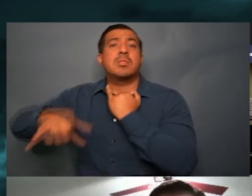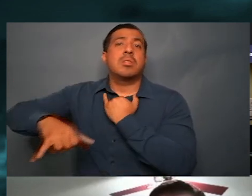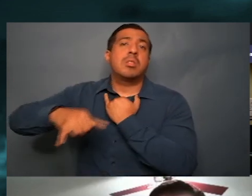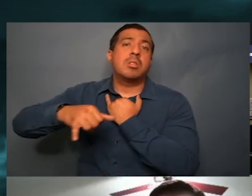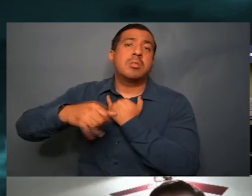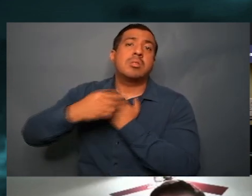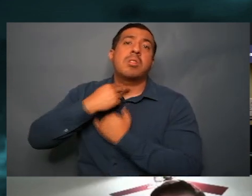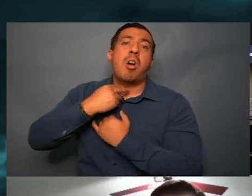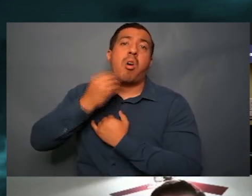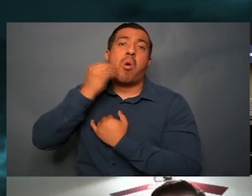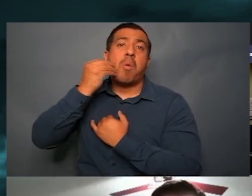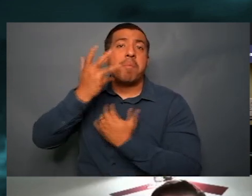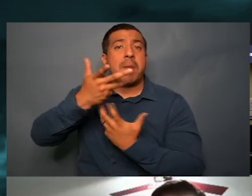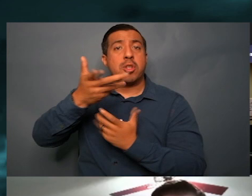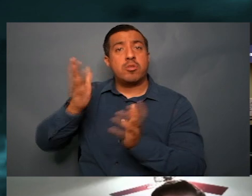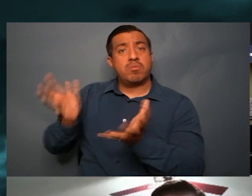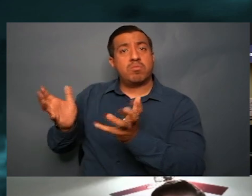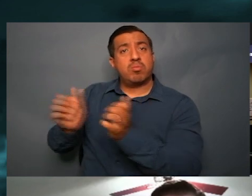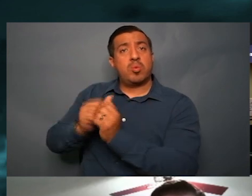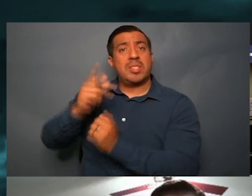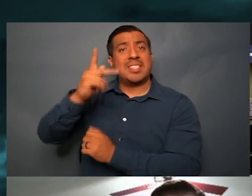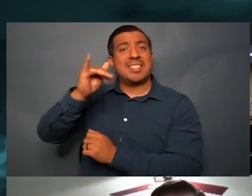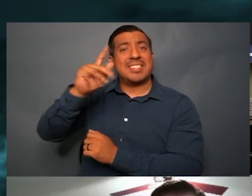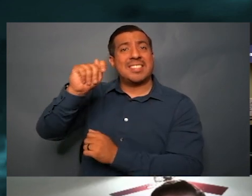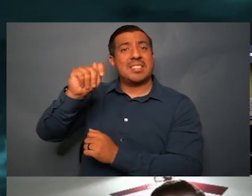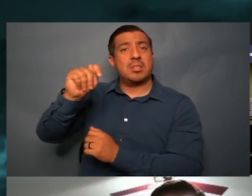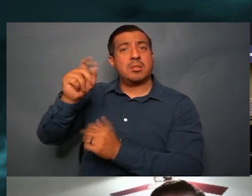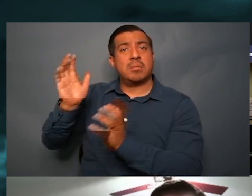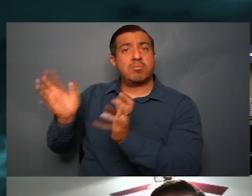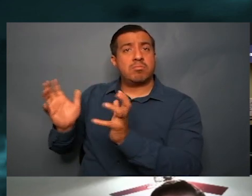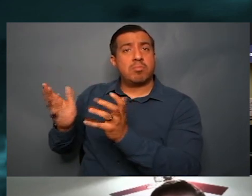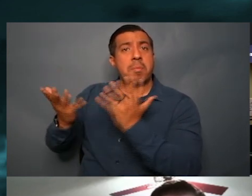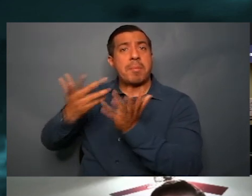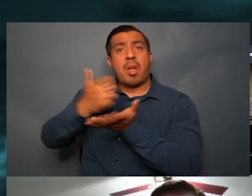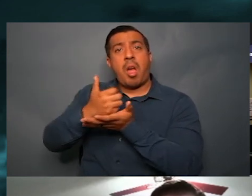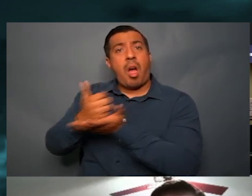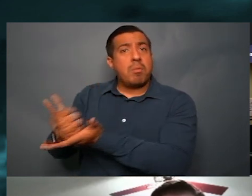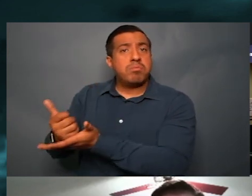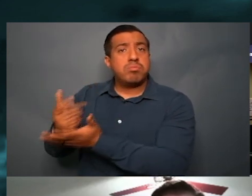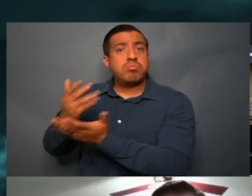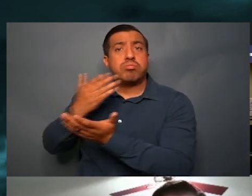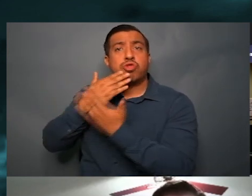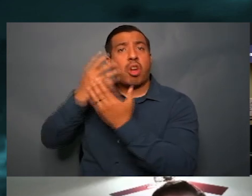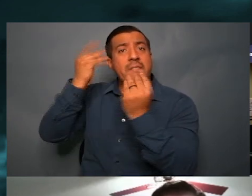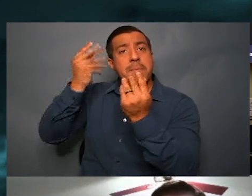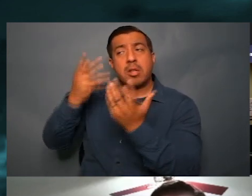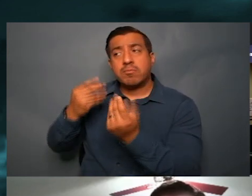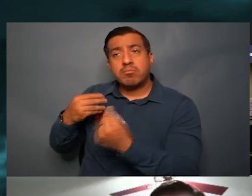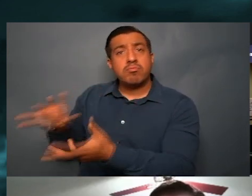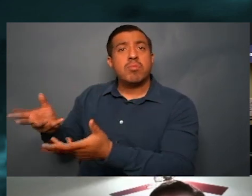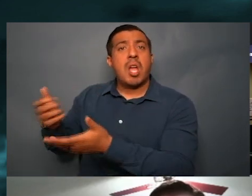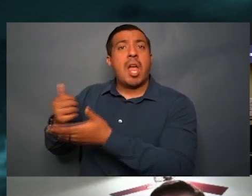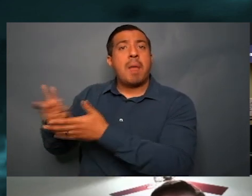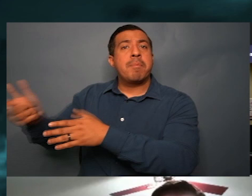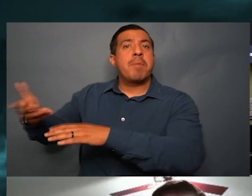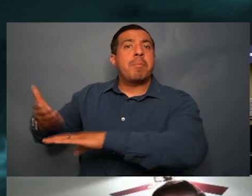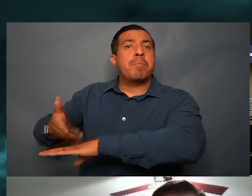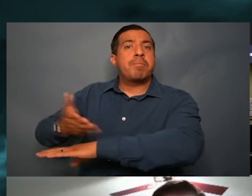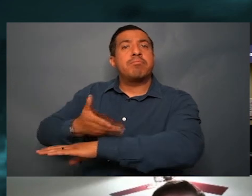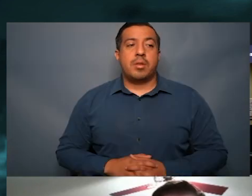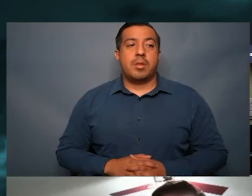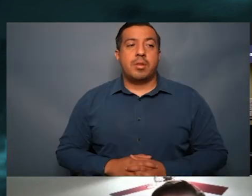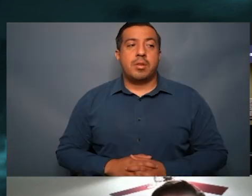to them about a kit and see if you can help give them some information to help get them prepared.